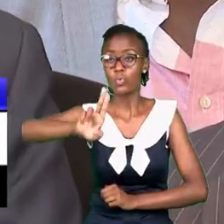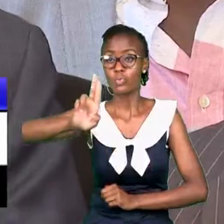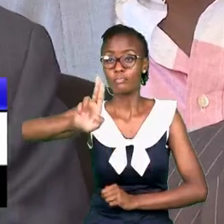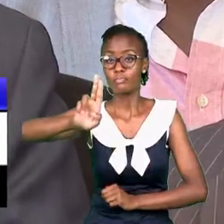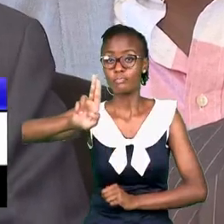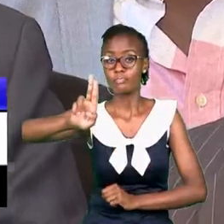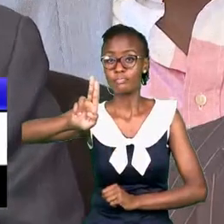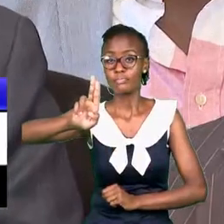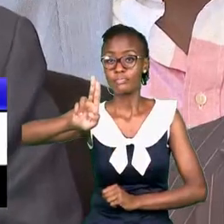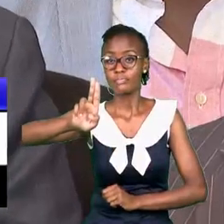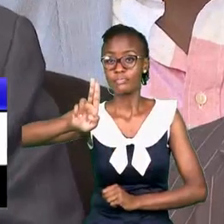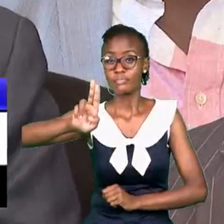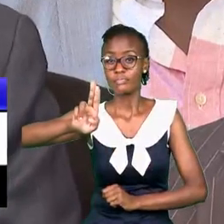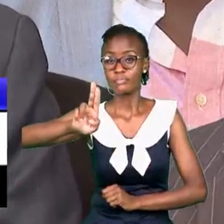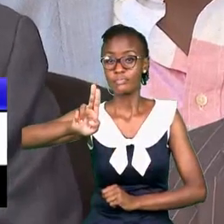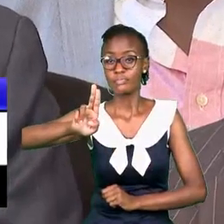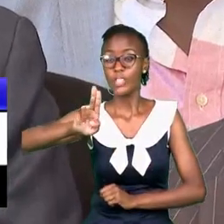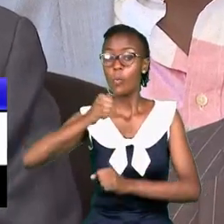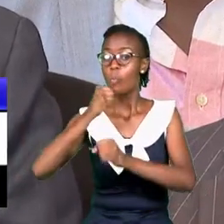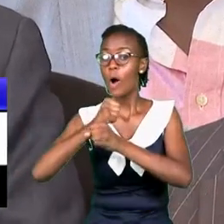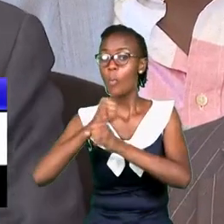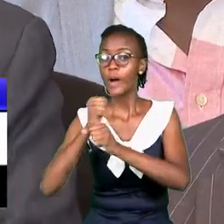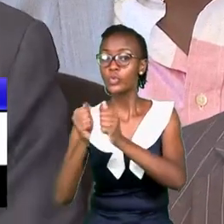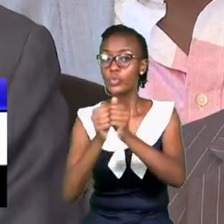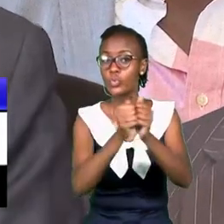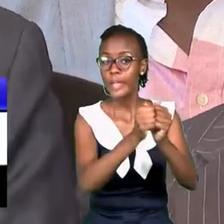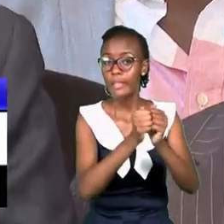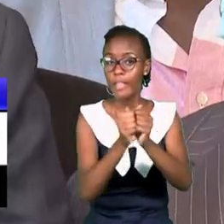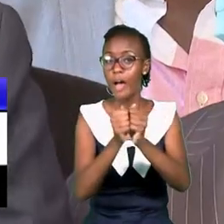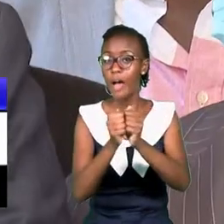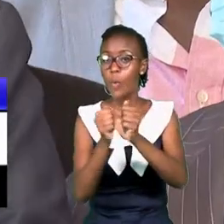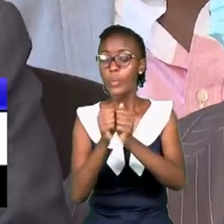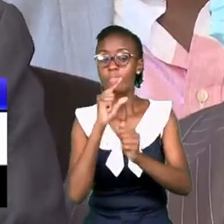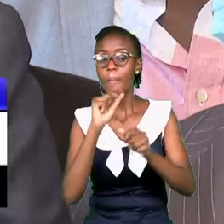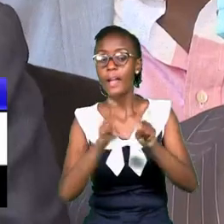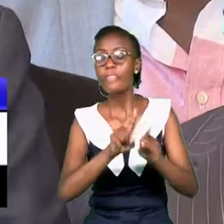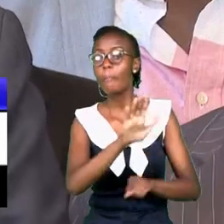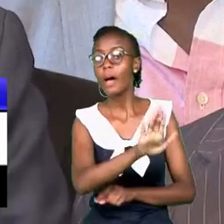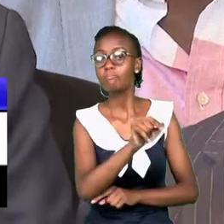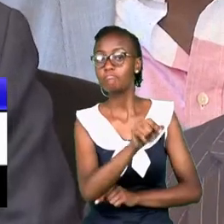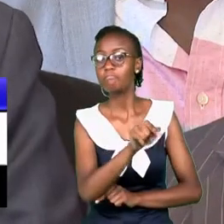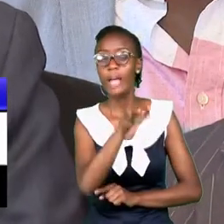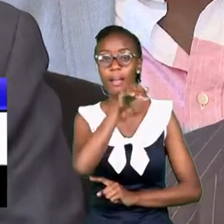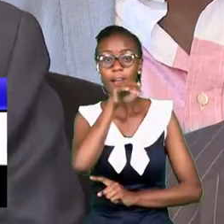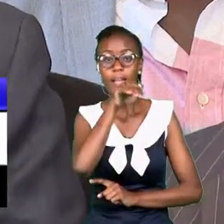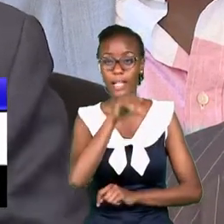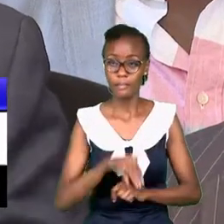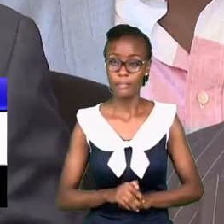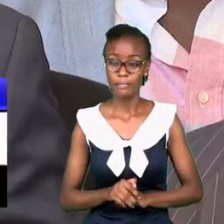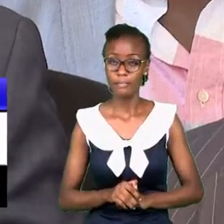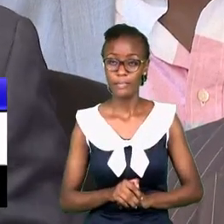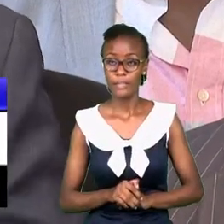Excellency, to work together with his brother, Honorable Raila, as